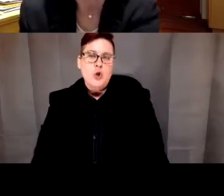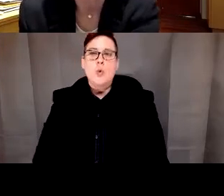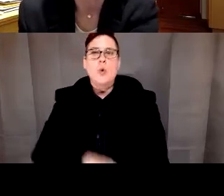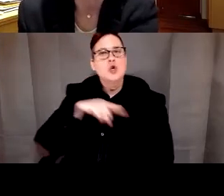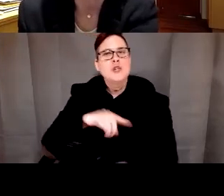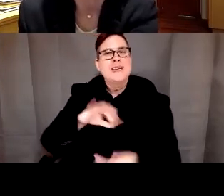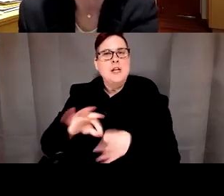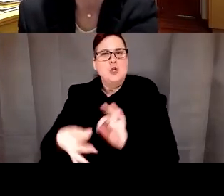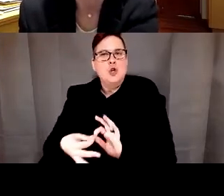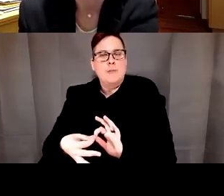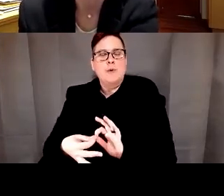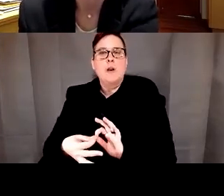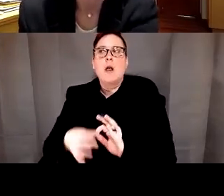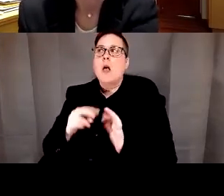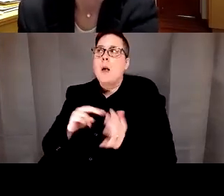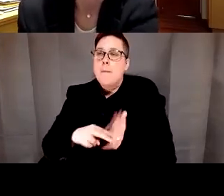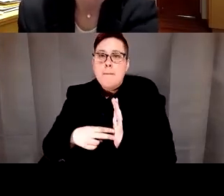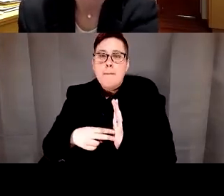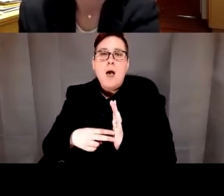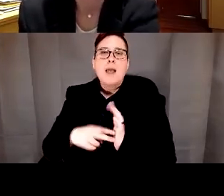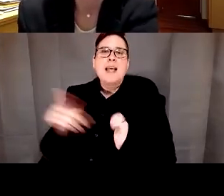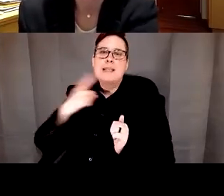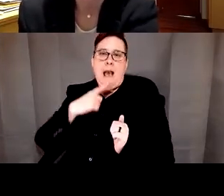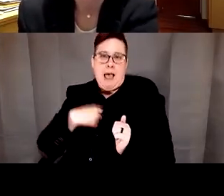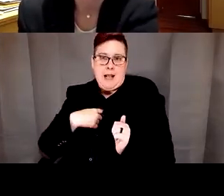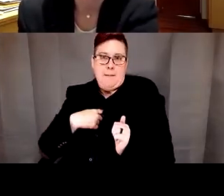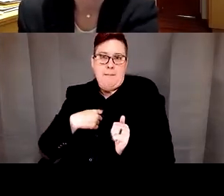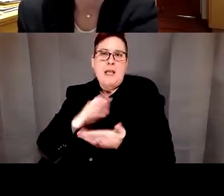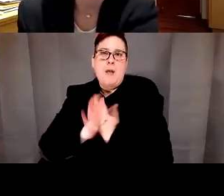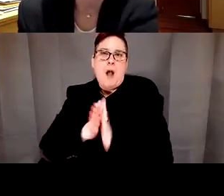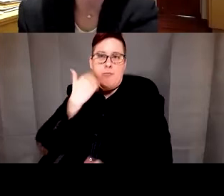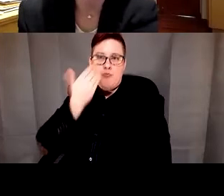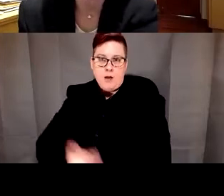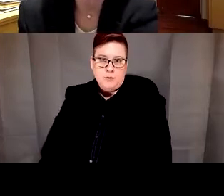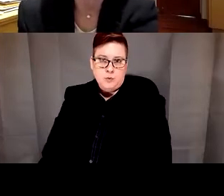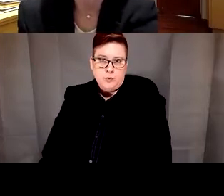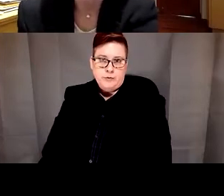interpreted the comment that meant that he was telling her to be a prostitute.